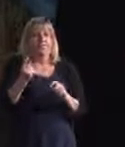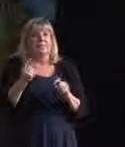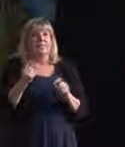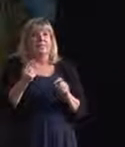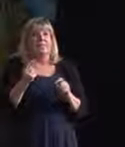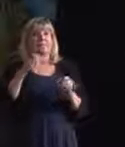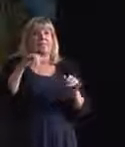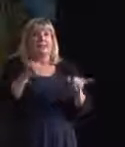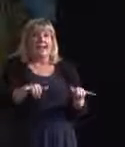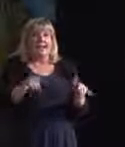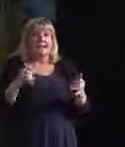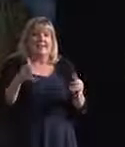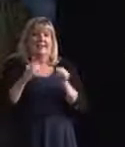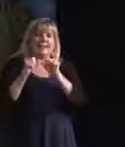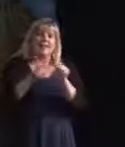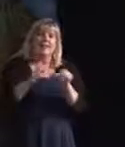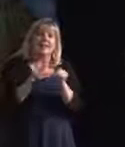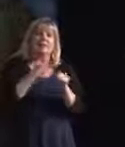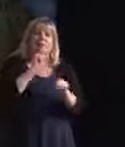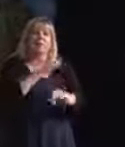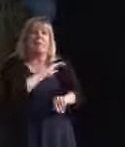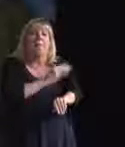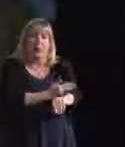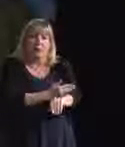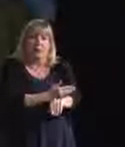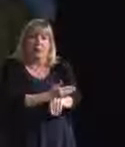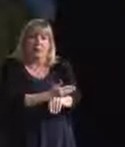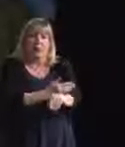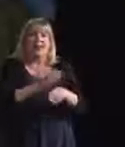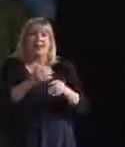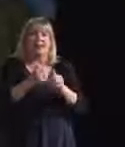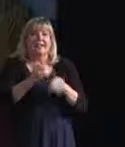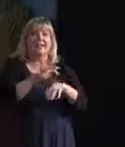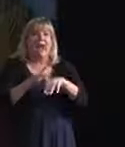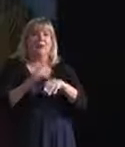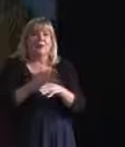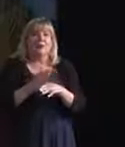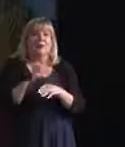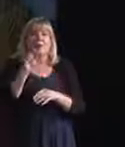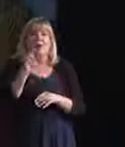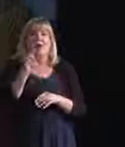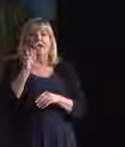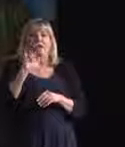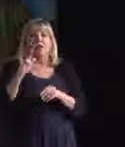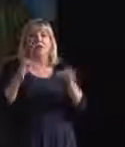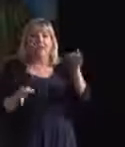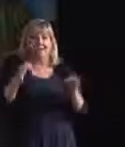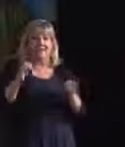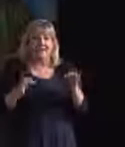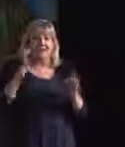stands as a truth teller in the gap between racial justice and